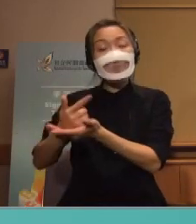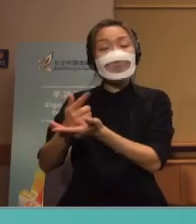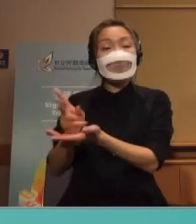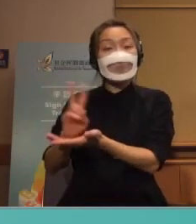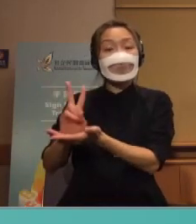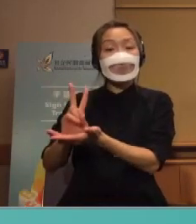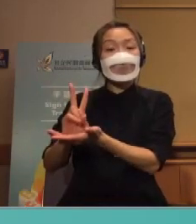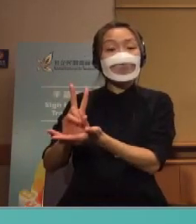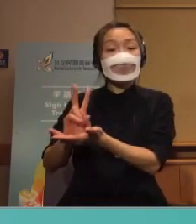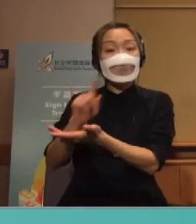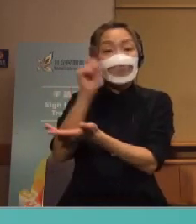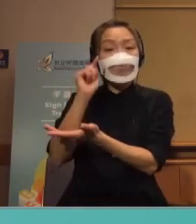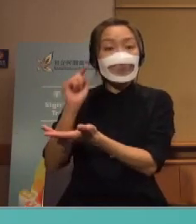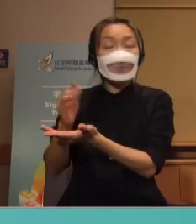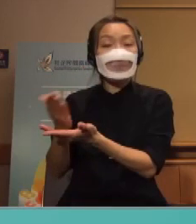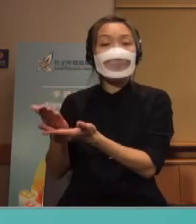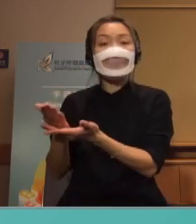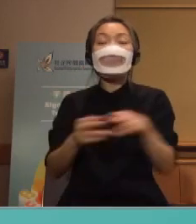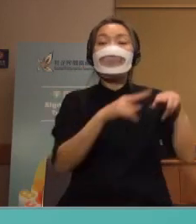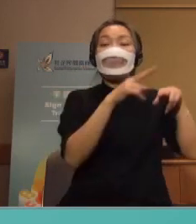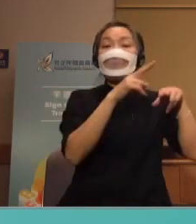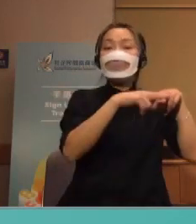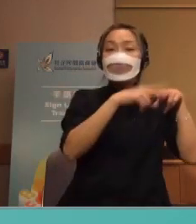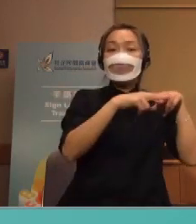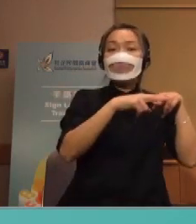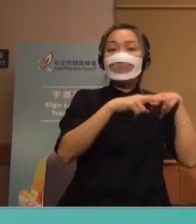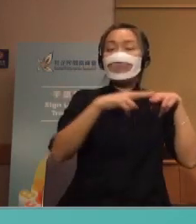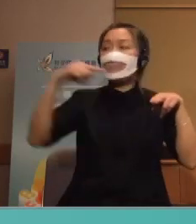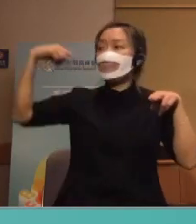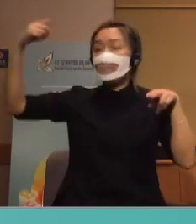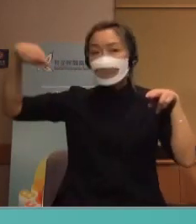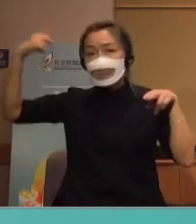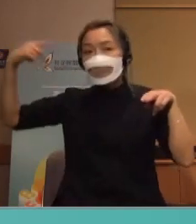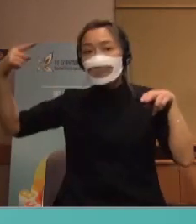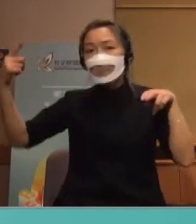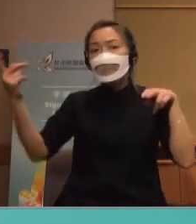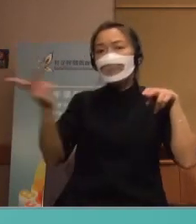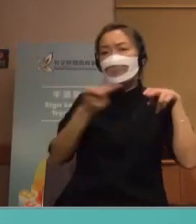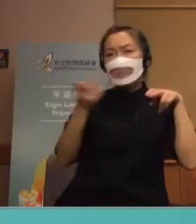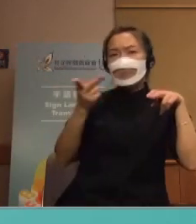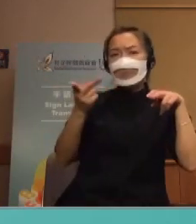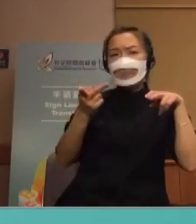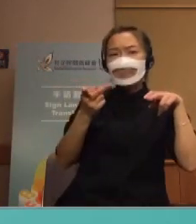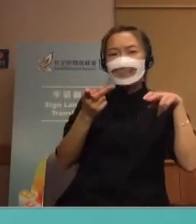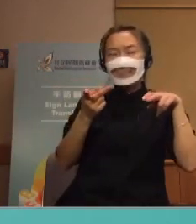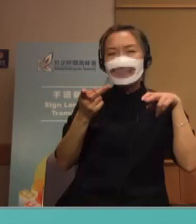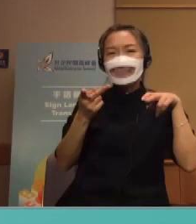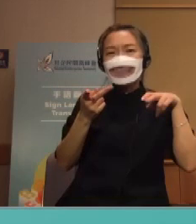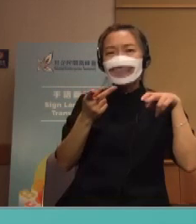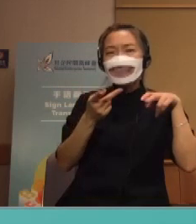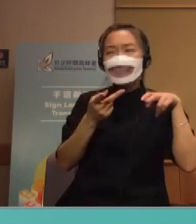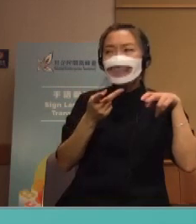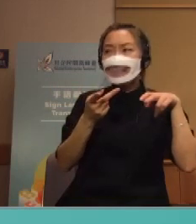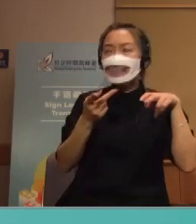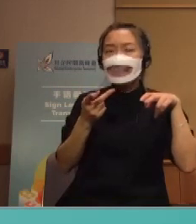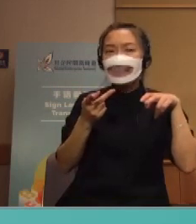don't, HKMA, Hong Kong government, if you're listening, don't prosecute me after this. But I think, a lot of it is